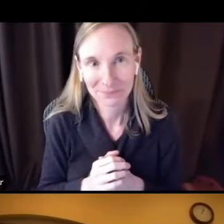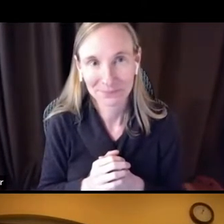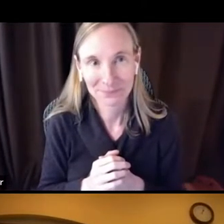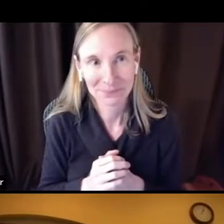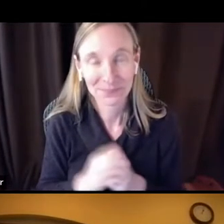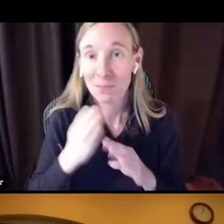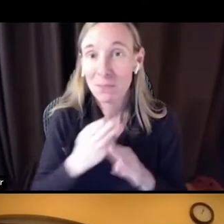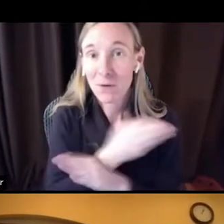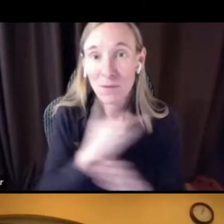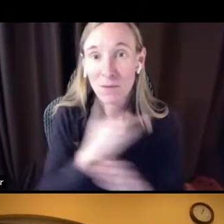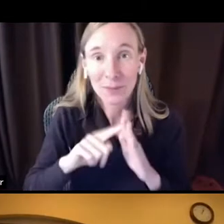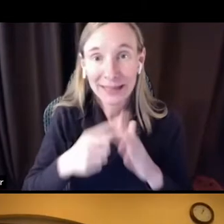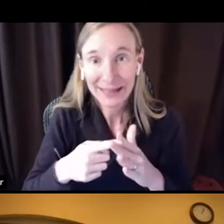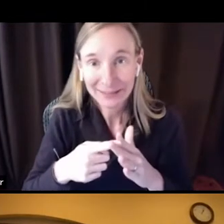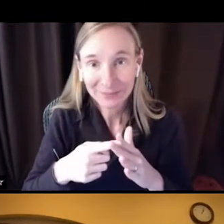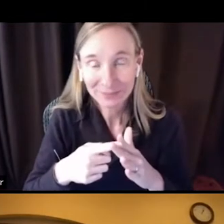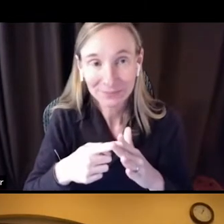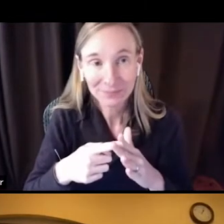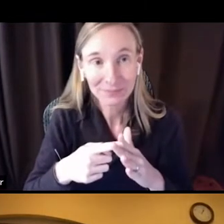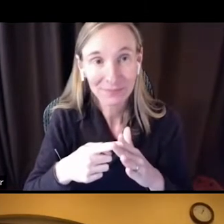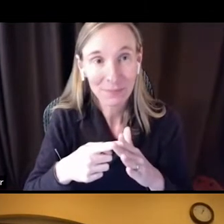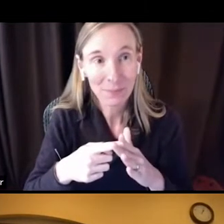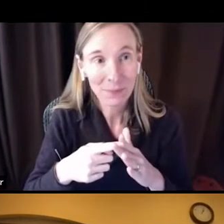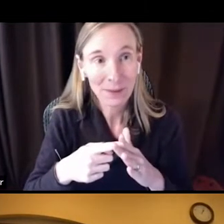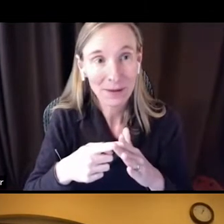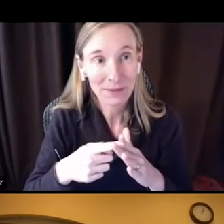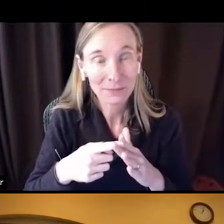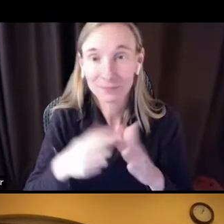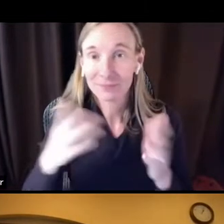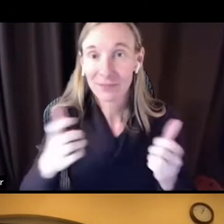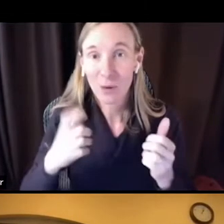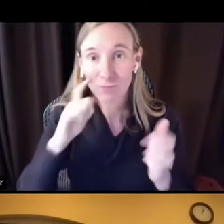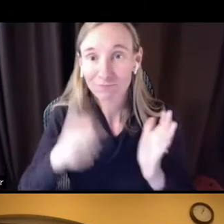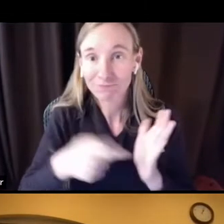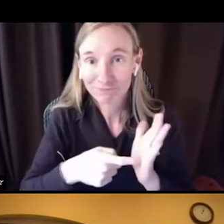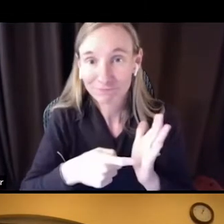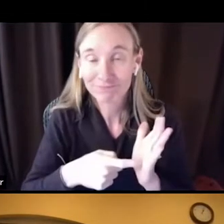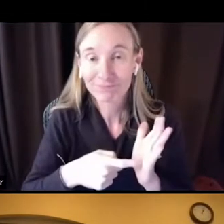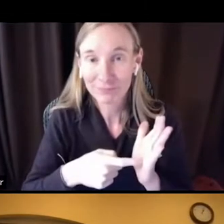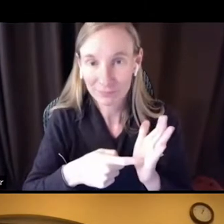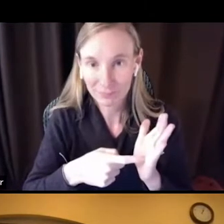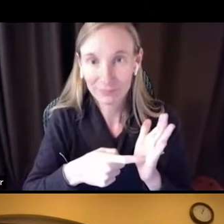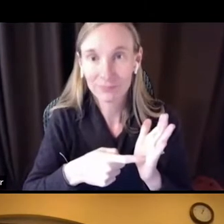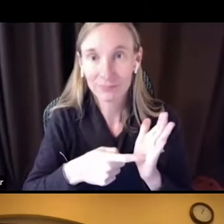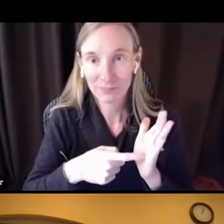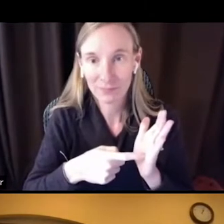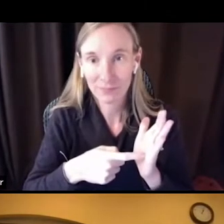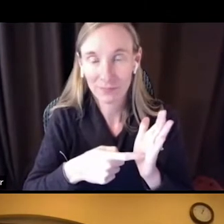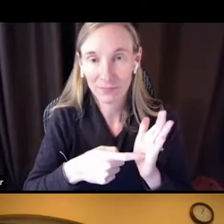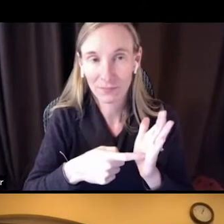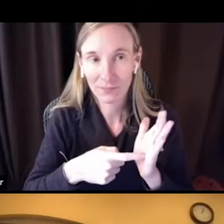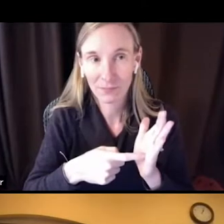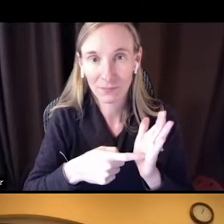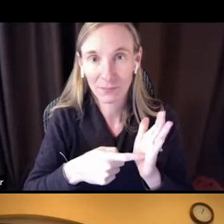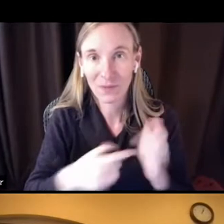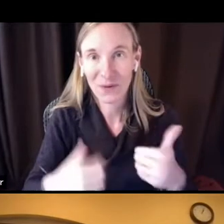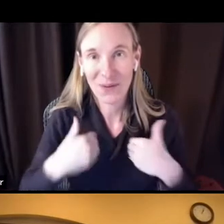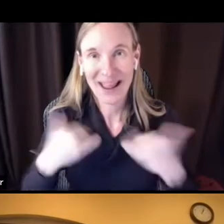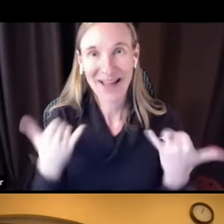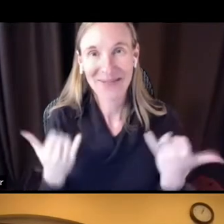Before we begin, before we go any further, I want to acknowledge that we are, that we have with